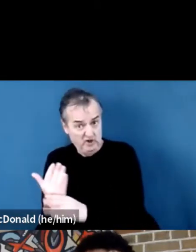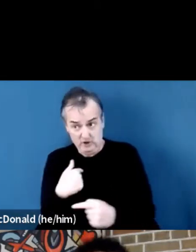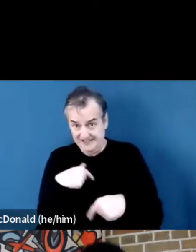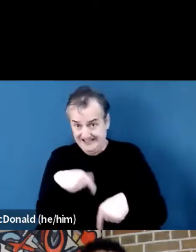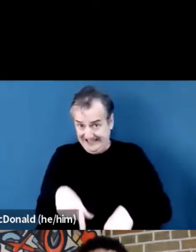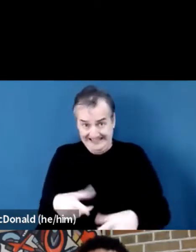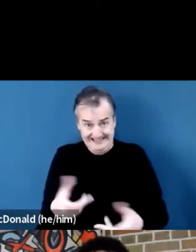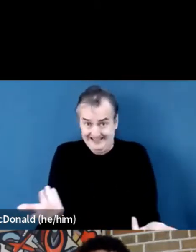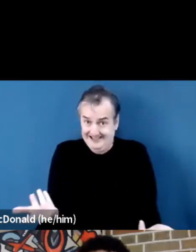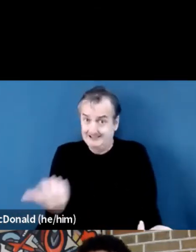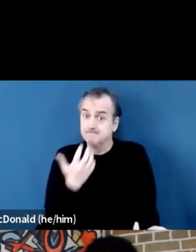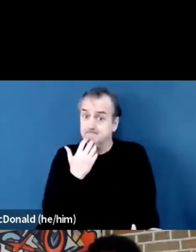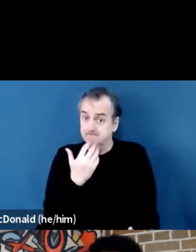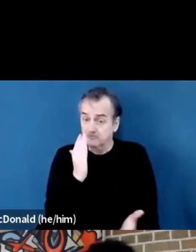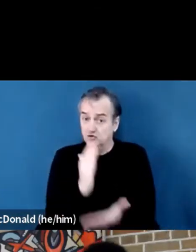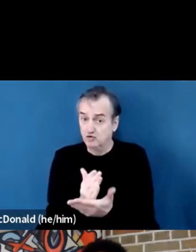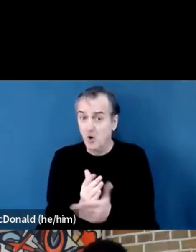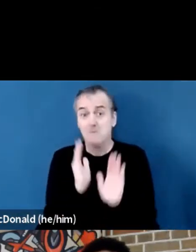paid more.